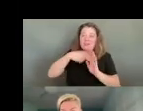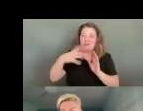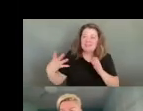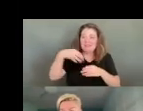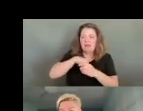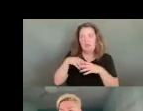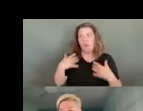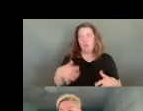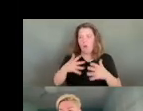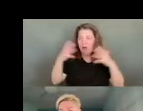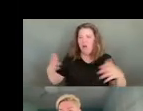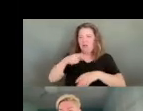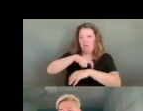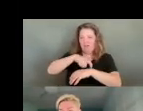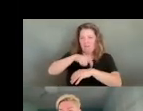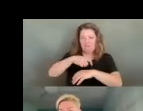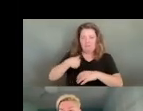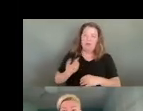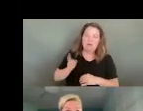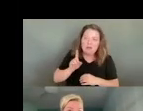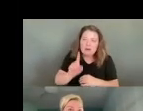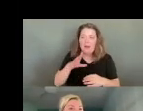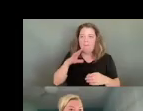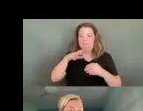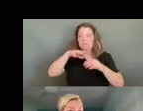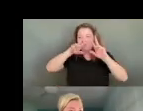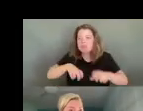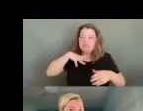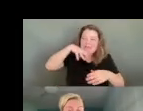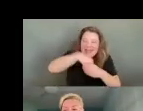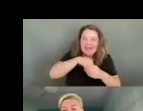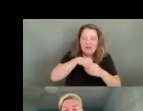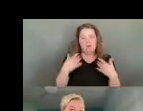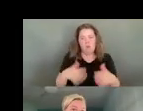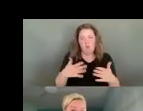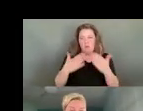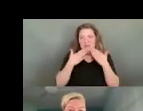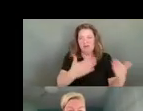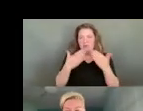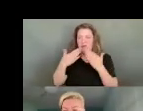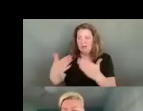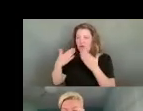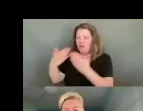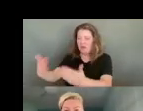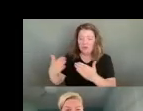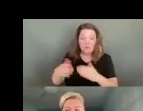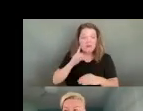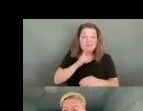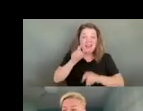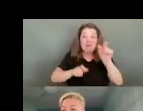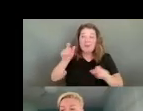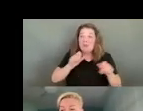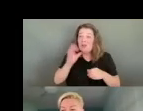us to help us make this project happen. So without them, this project, of course, would not be